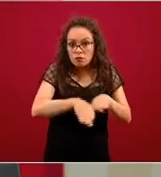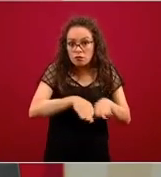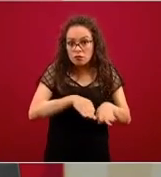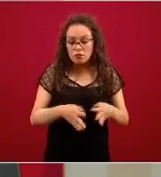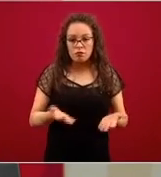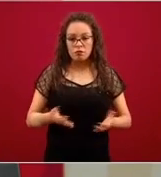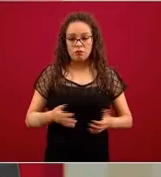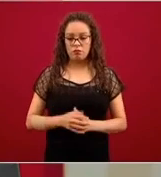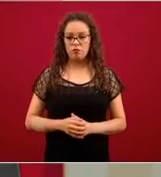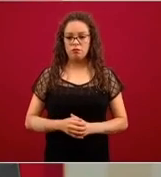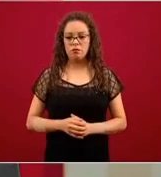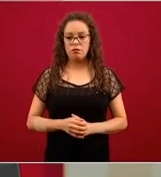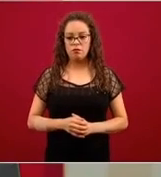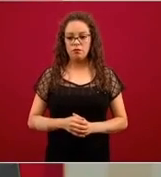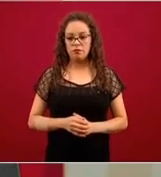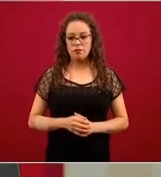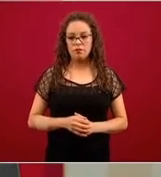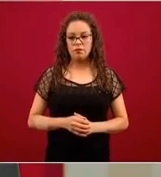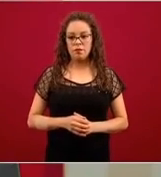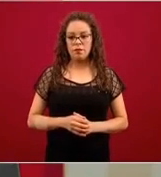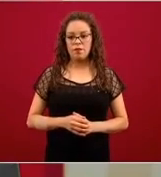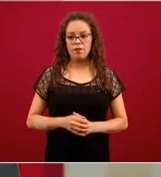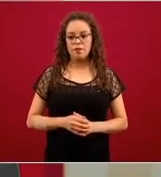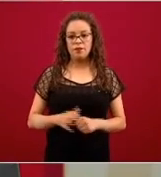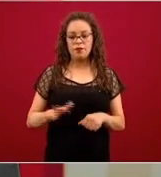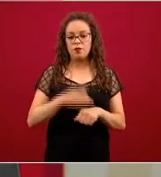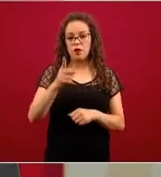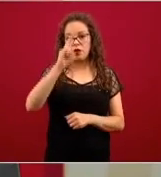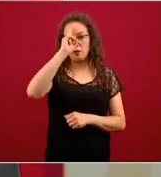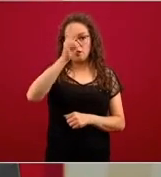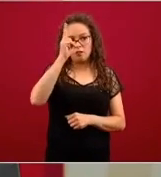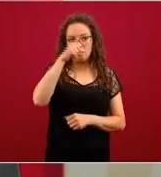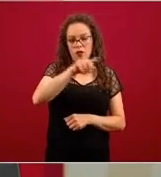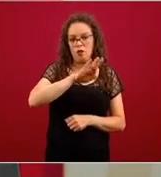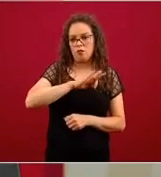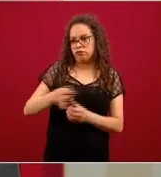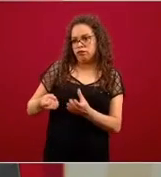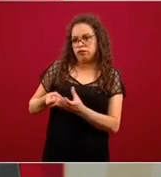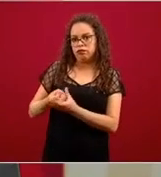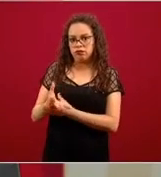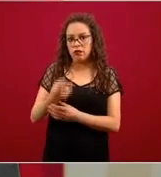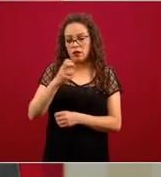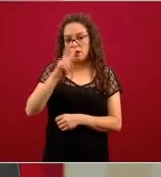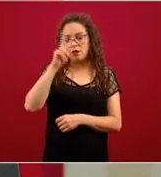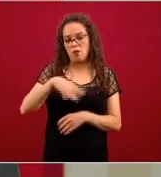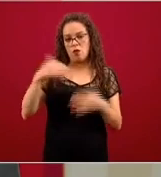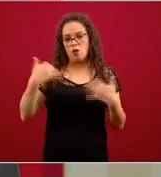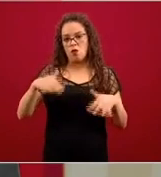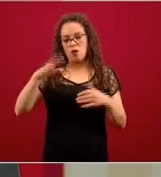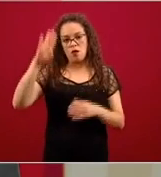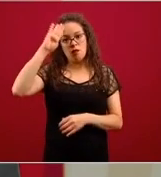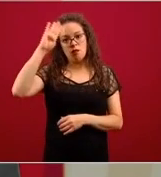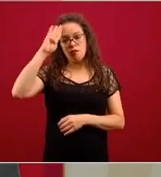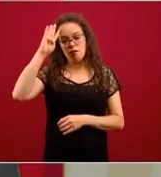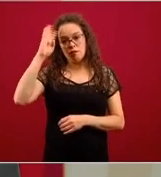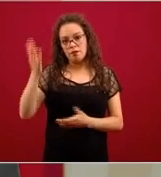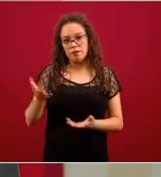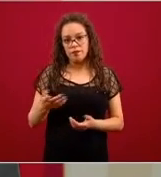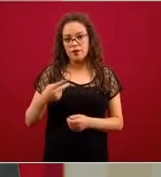held against their will. If they're physically being held there, then that is absolutely